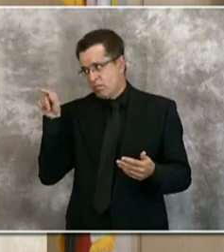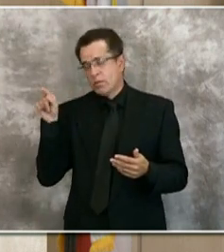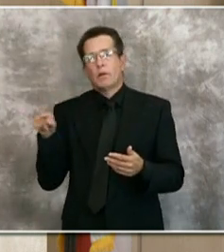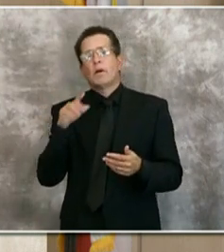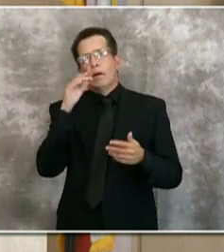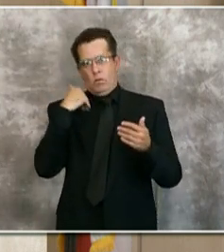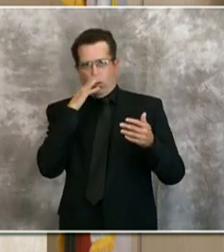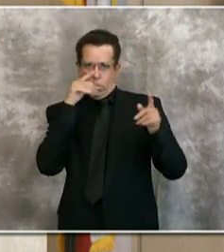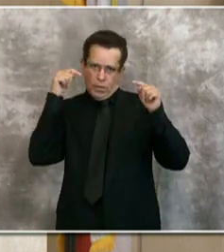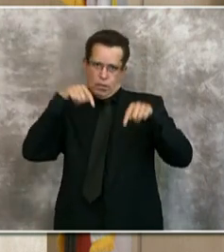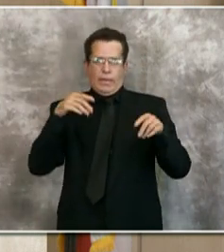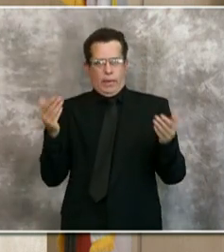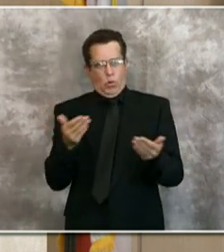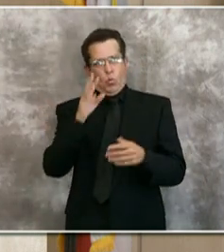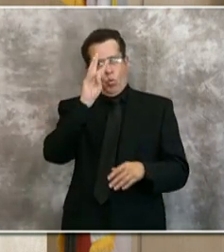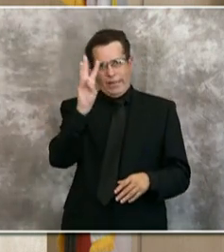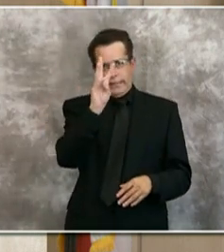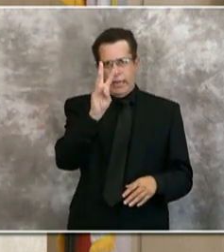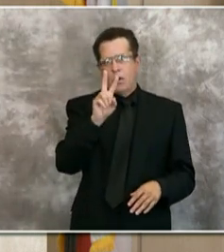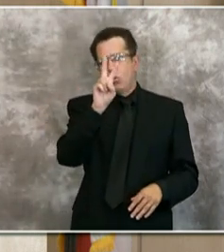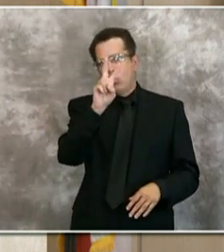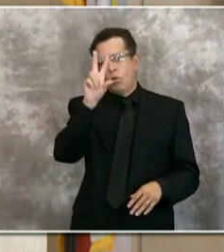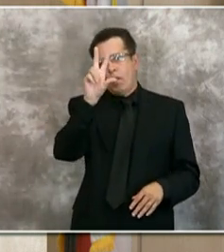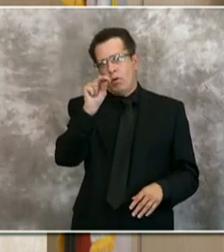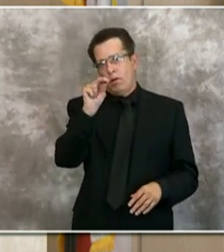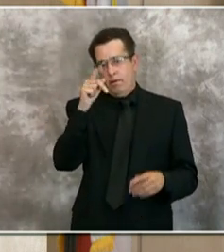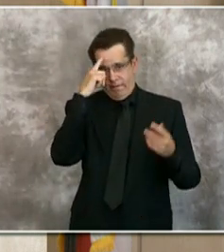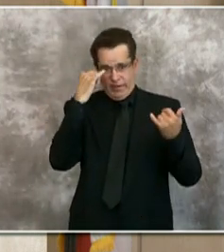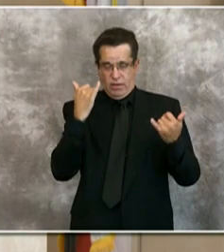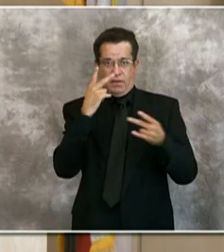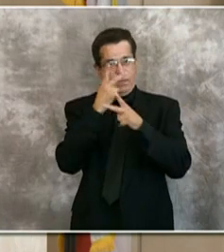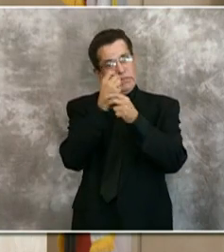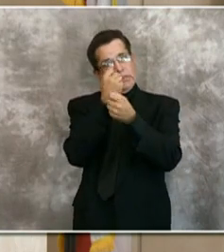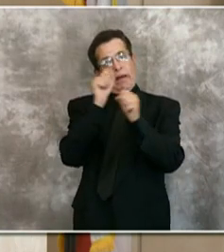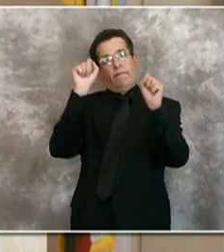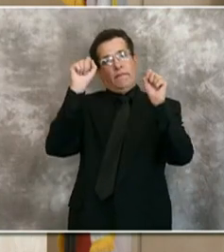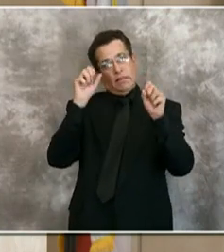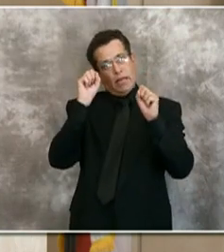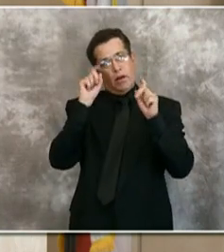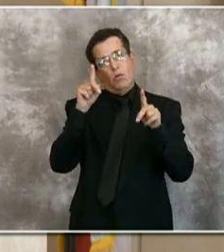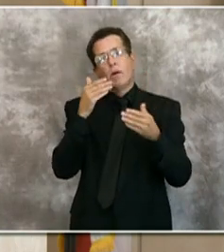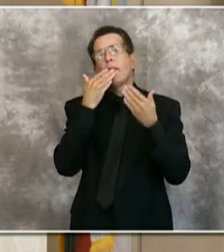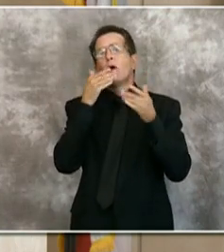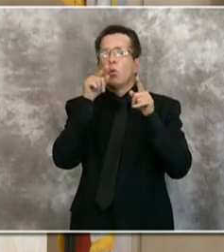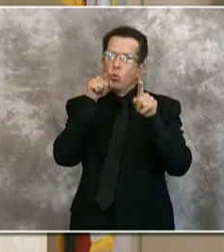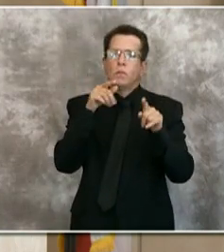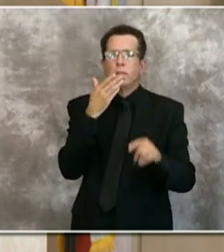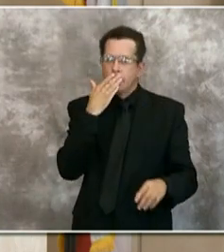Wednesday at 2:30. In the meantime, please stay safe, San Diego. Thank you.